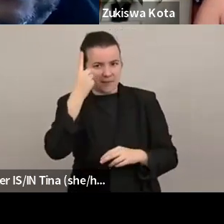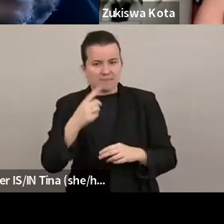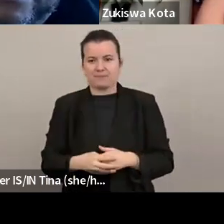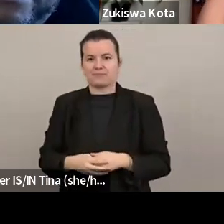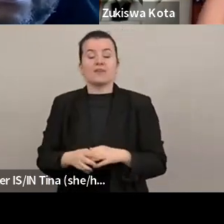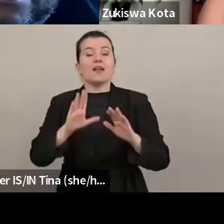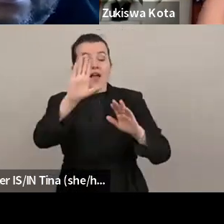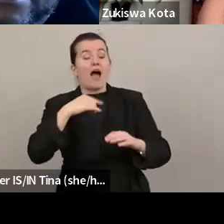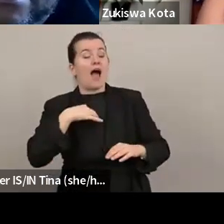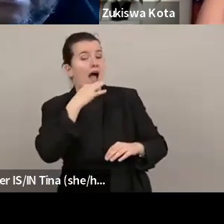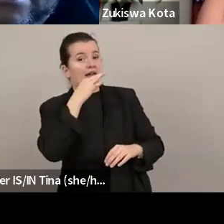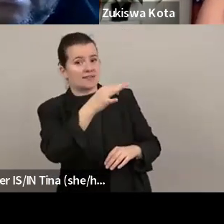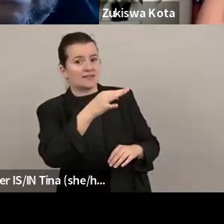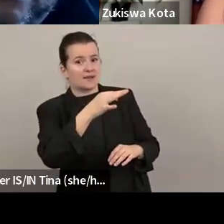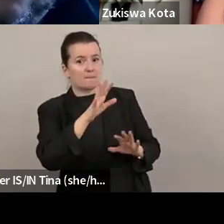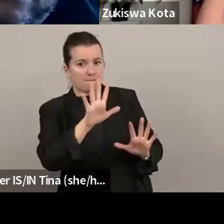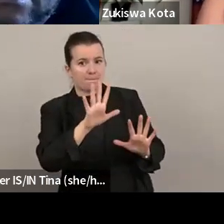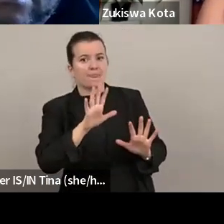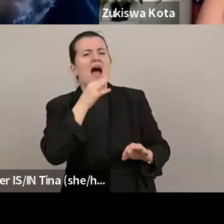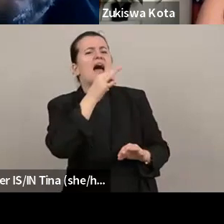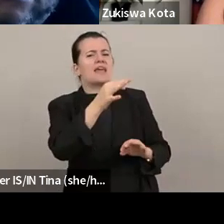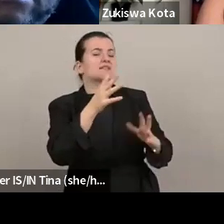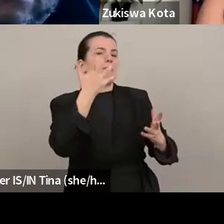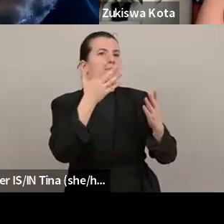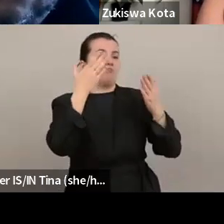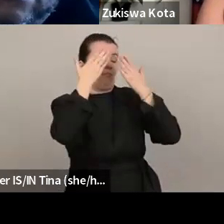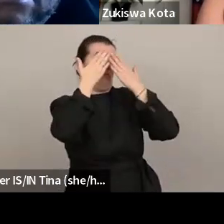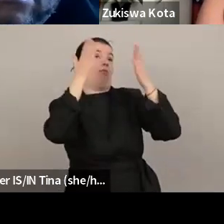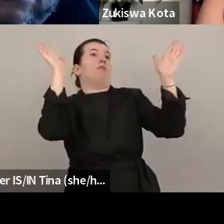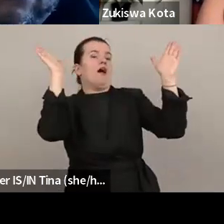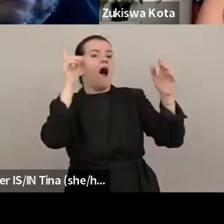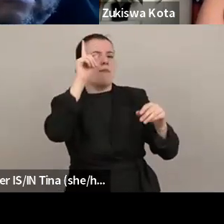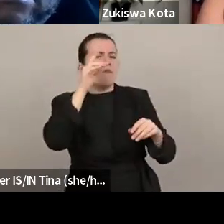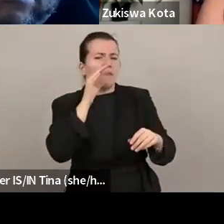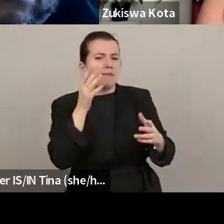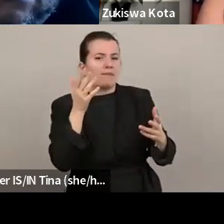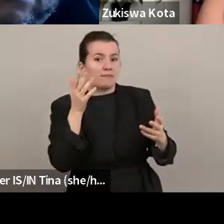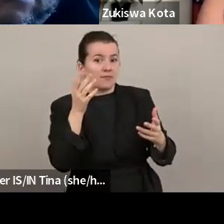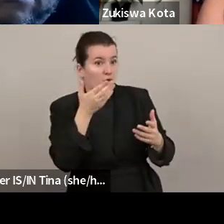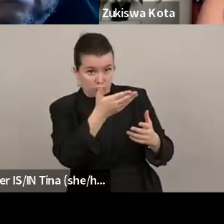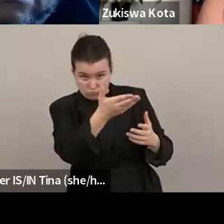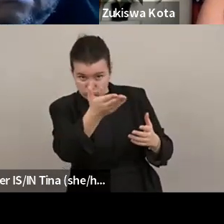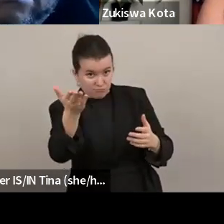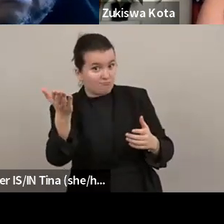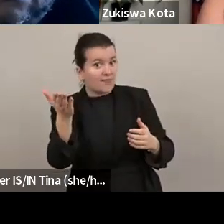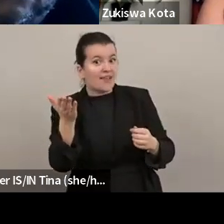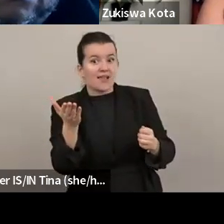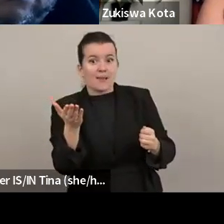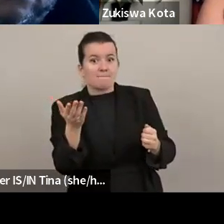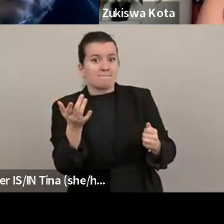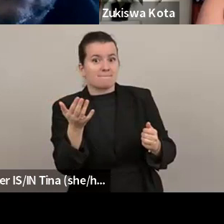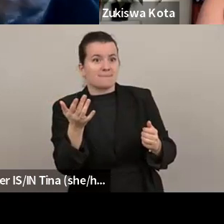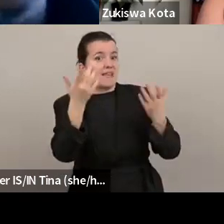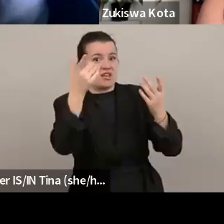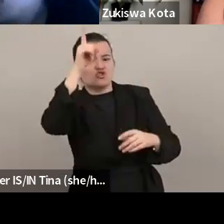much, how can we, but that is a very broad question. Is that something, I mean, we are now slowly working on that